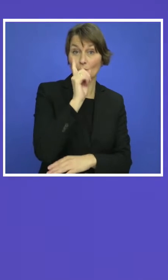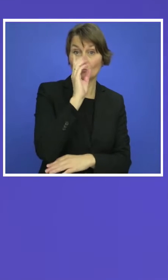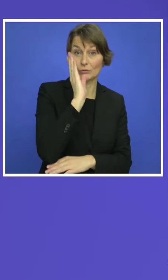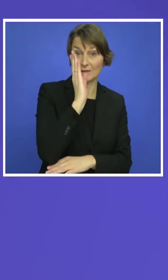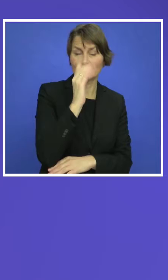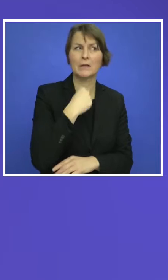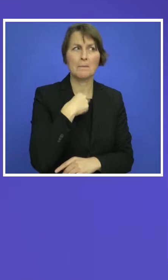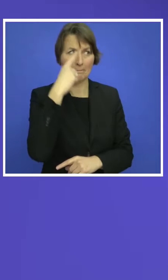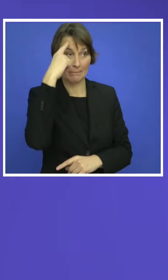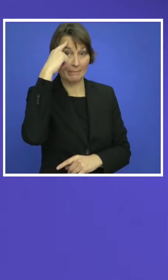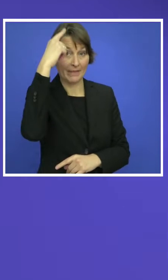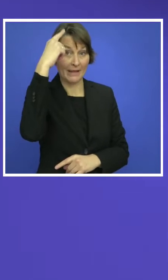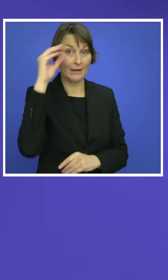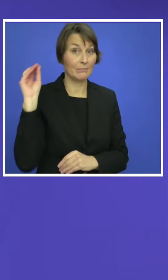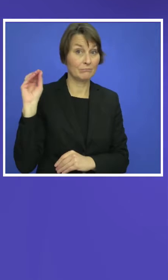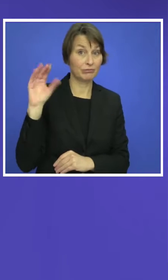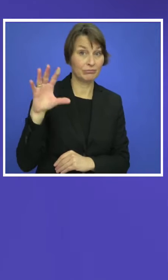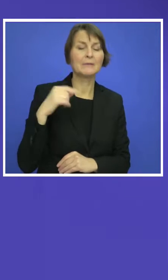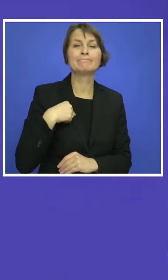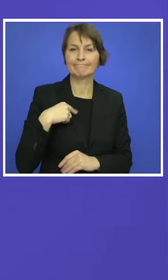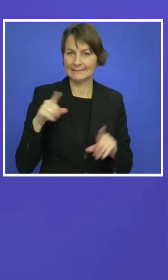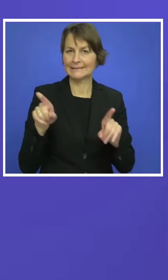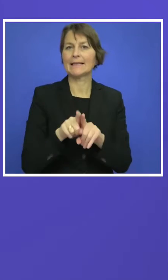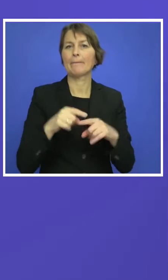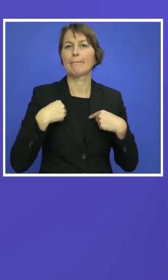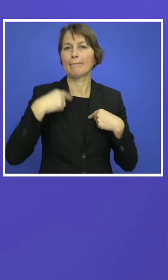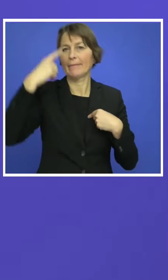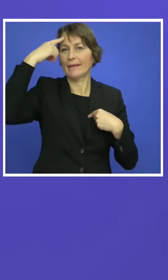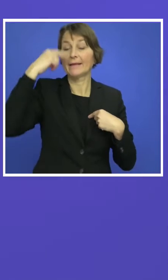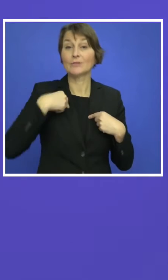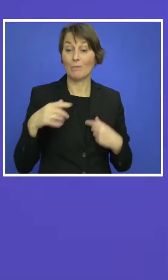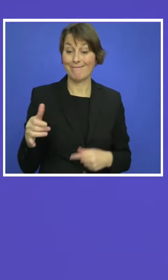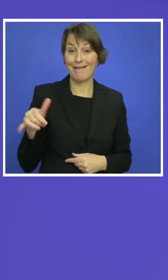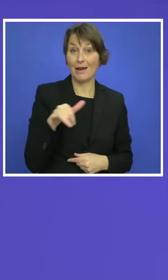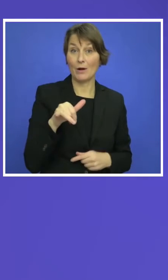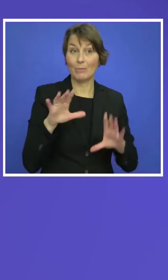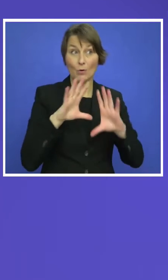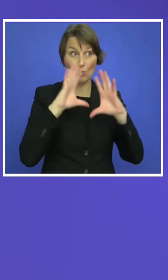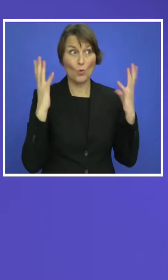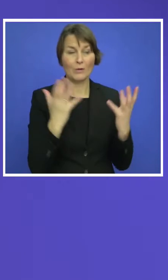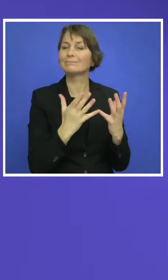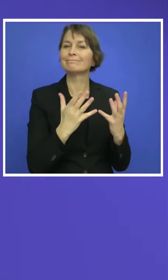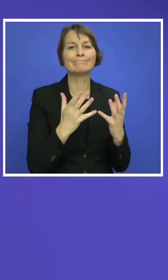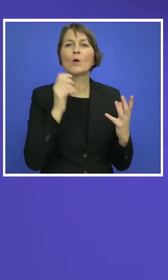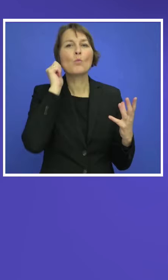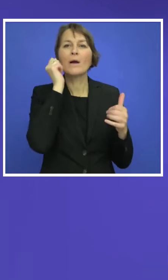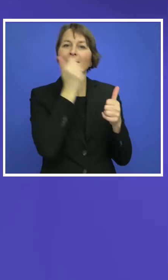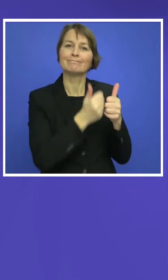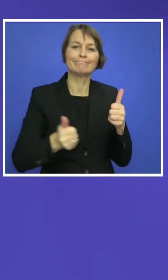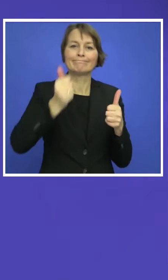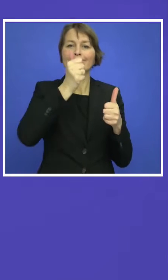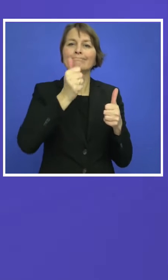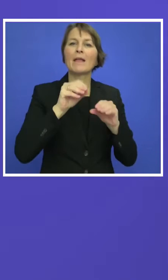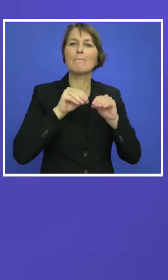opinion. In the Arab world, women do not have leading positions in the major media corporations.